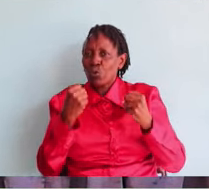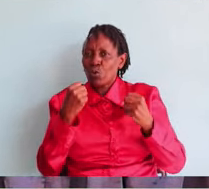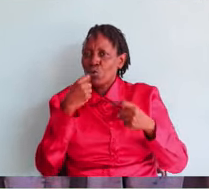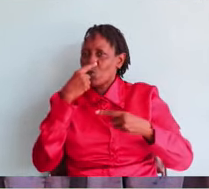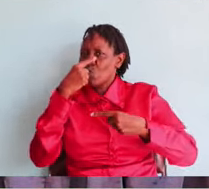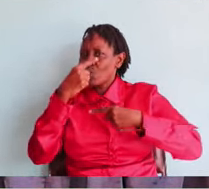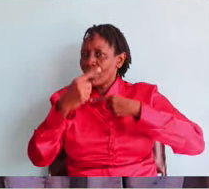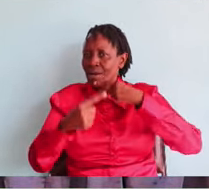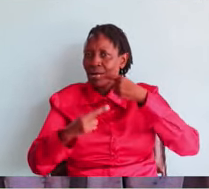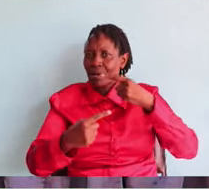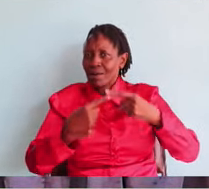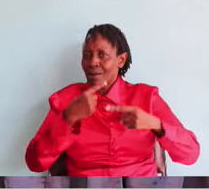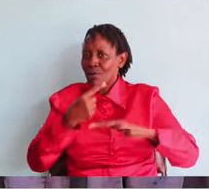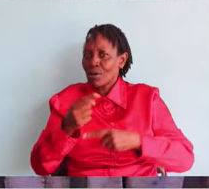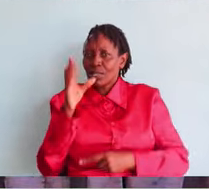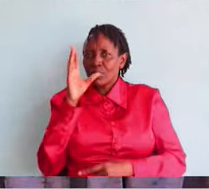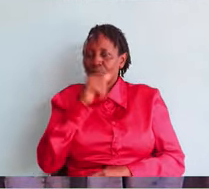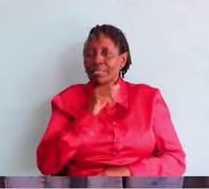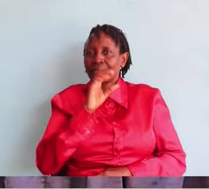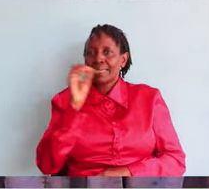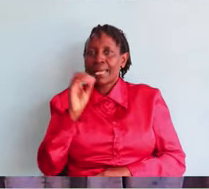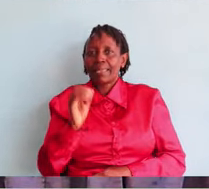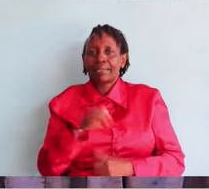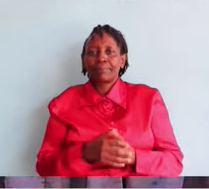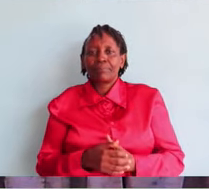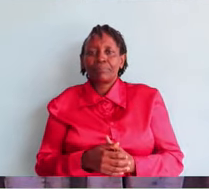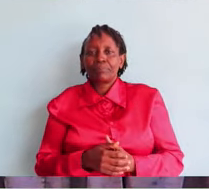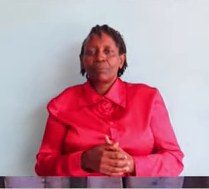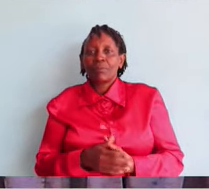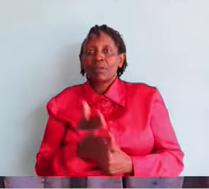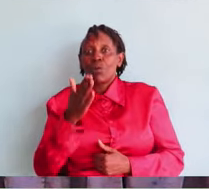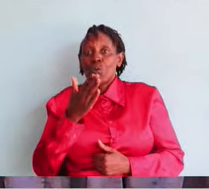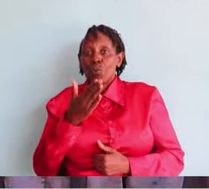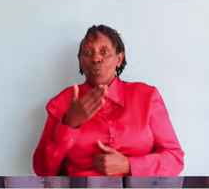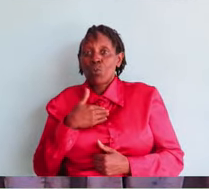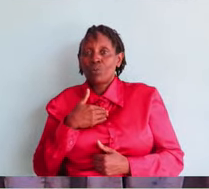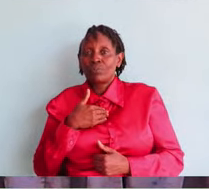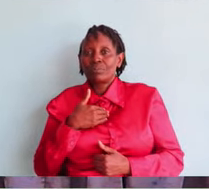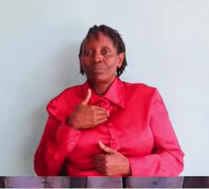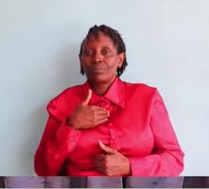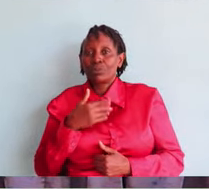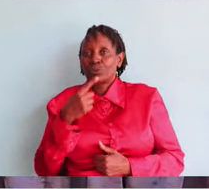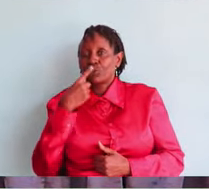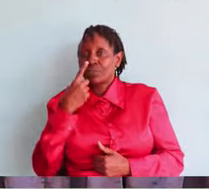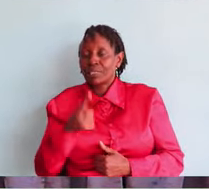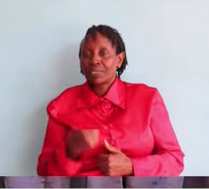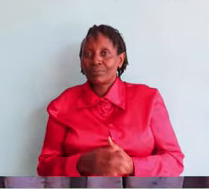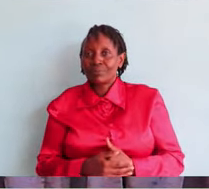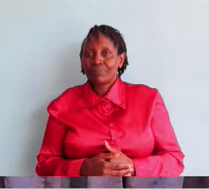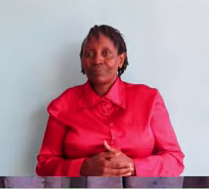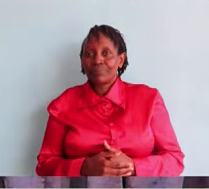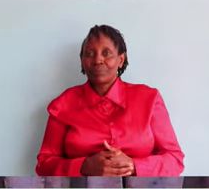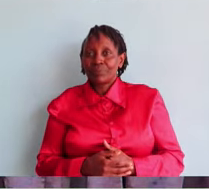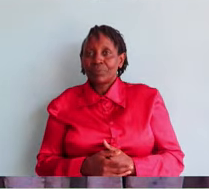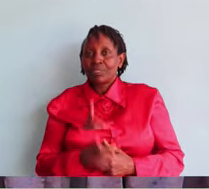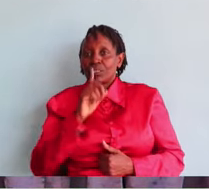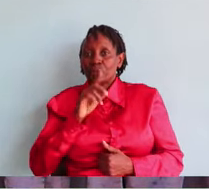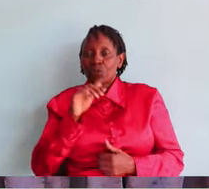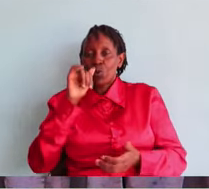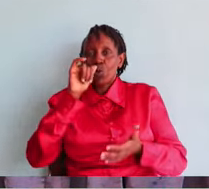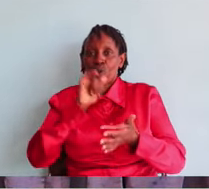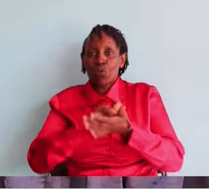you are intense, and there are very many words. And I wanted to bring out those words to you so that